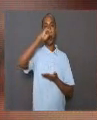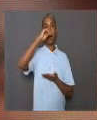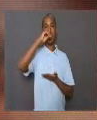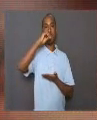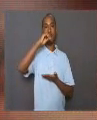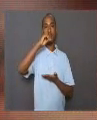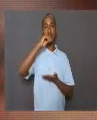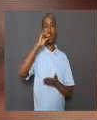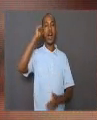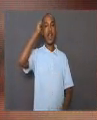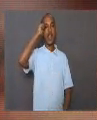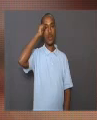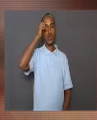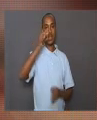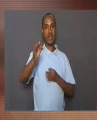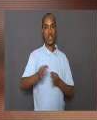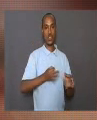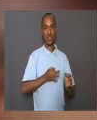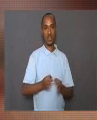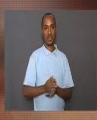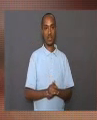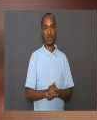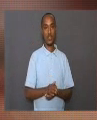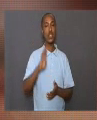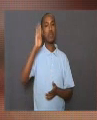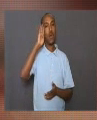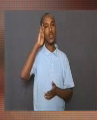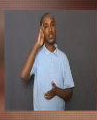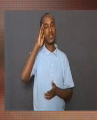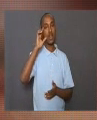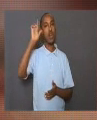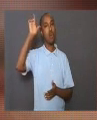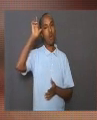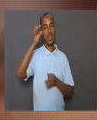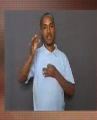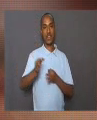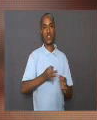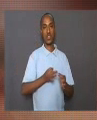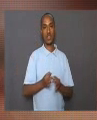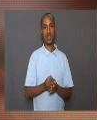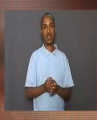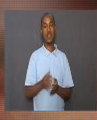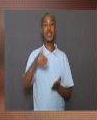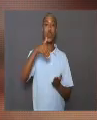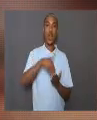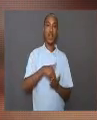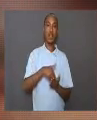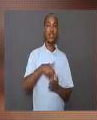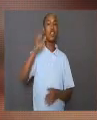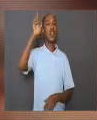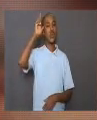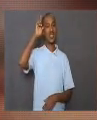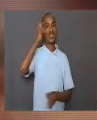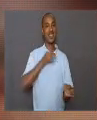the Arrhenius definition, the Bronsted-Lowry definition, as well as the